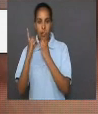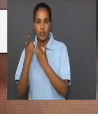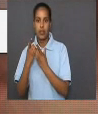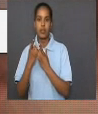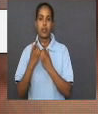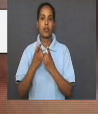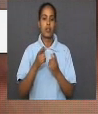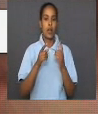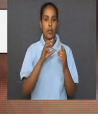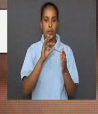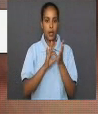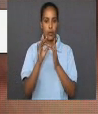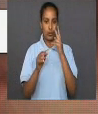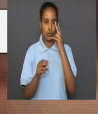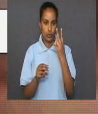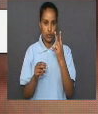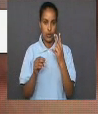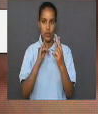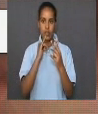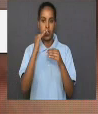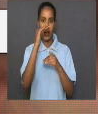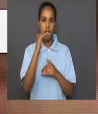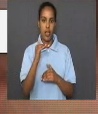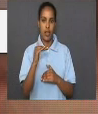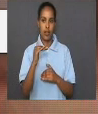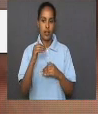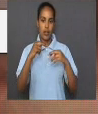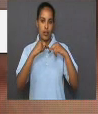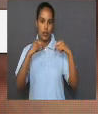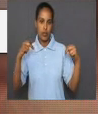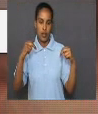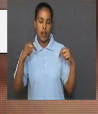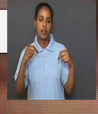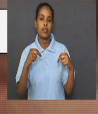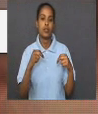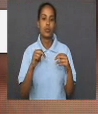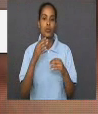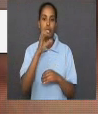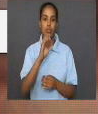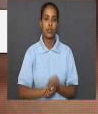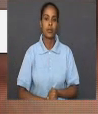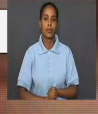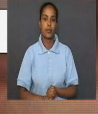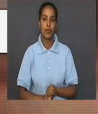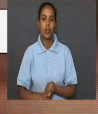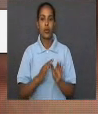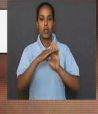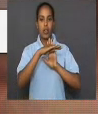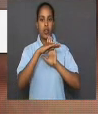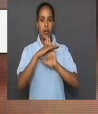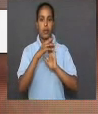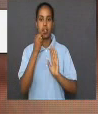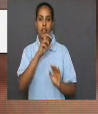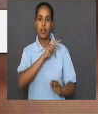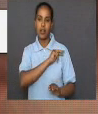The branch that comes off of number 2 is labeled neutral solution